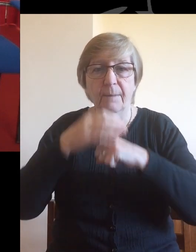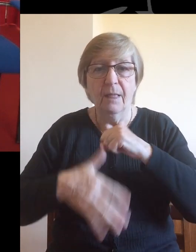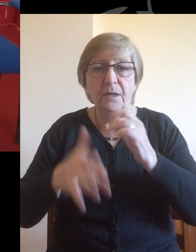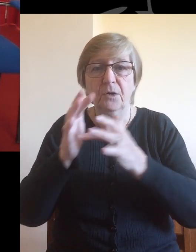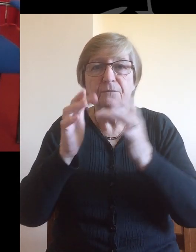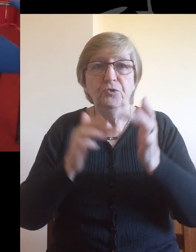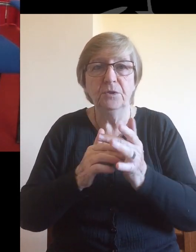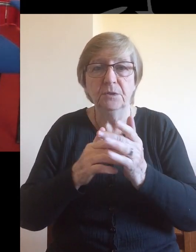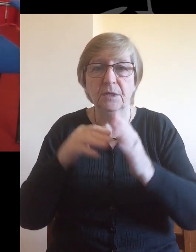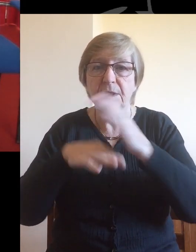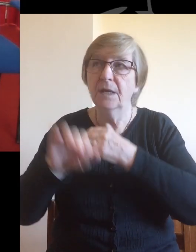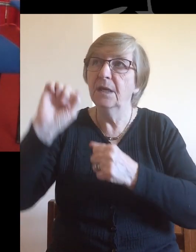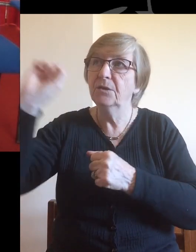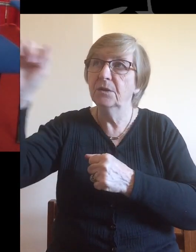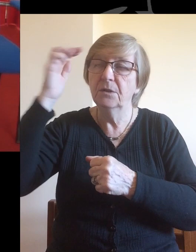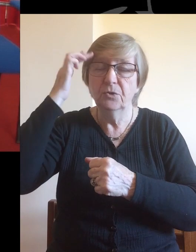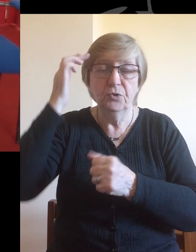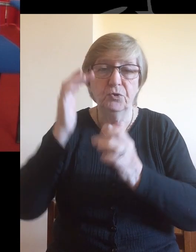we pray.